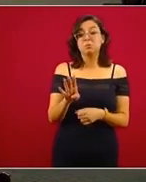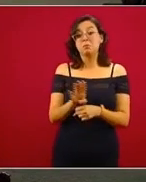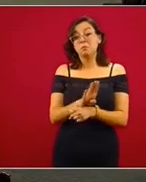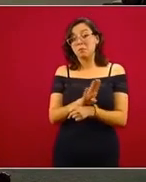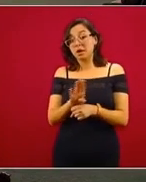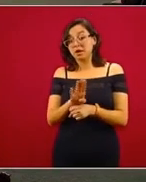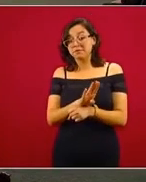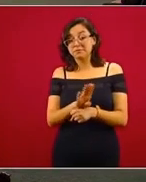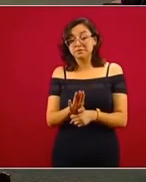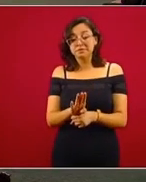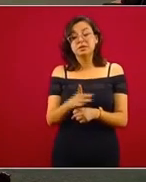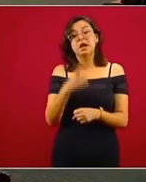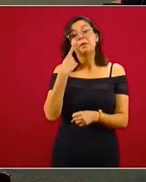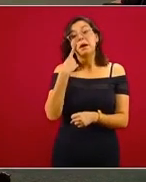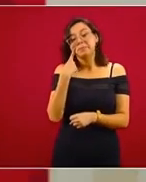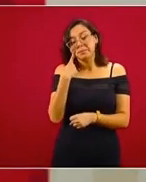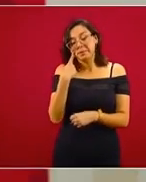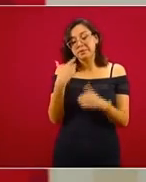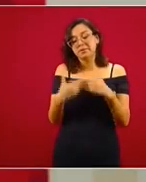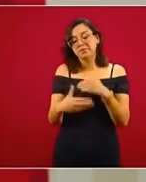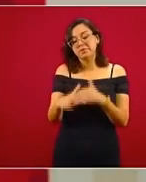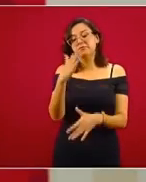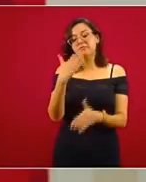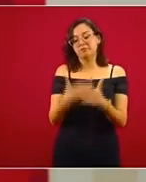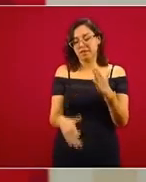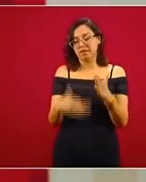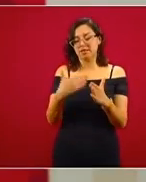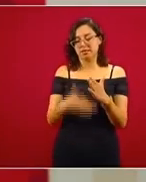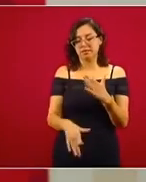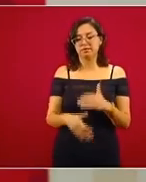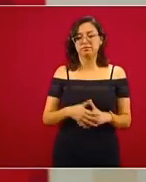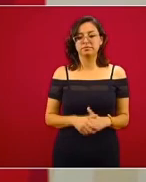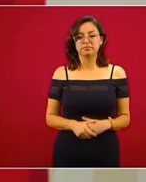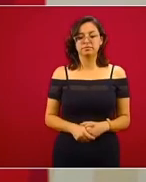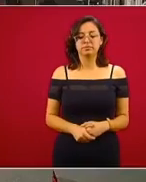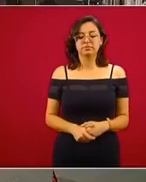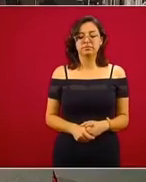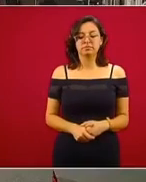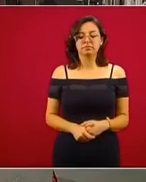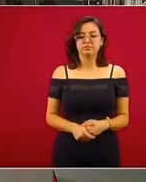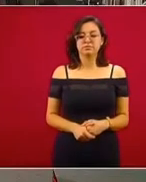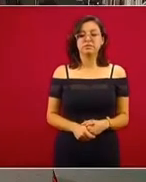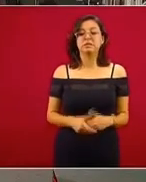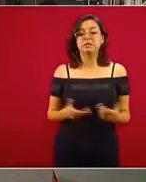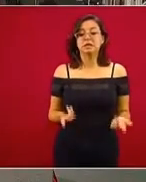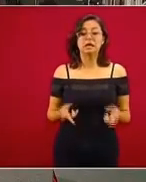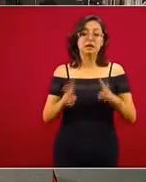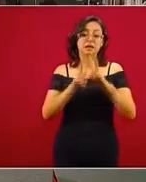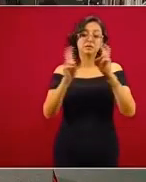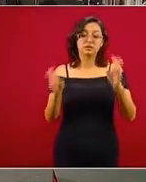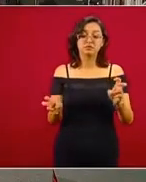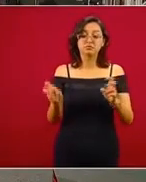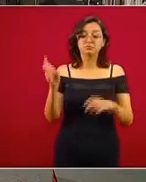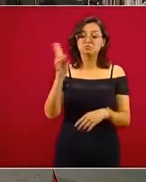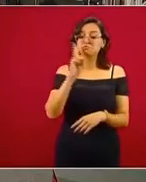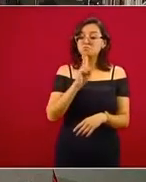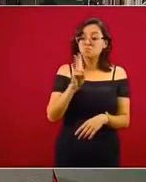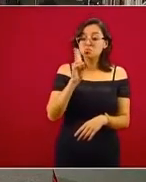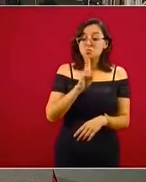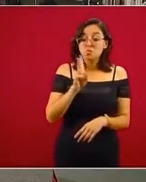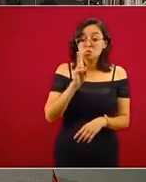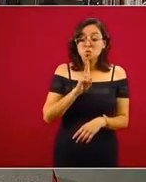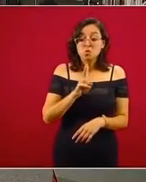beneficiar could be en condiciones effective. reales. Esa es la That is to situación que say, hay if it con would estos be productos. capable Y of pruebas, benefiting people under real